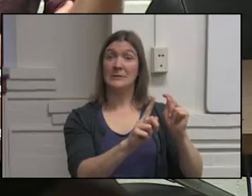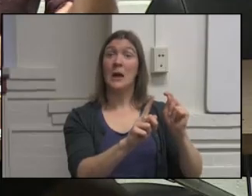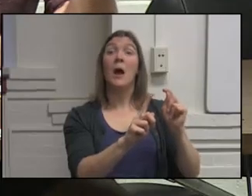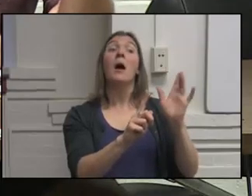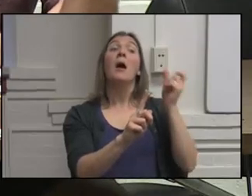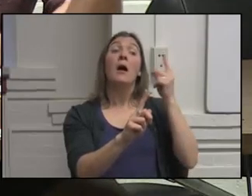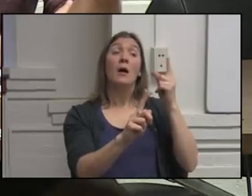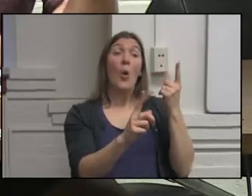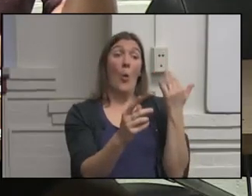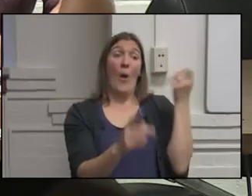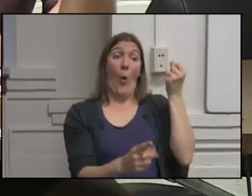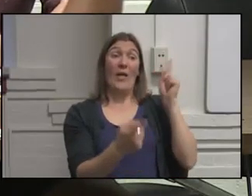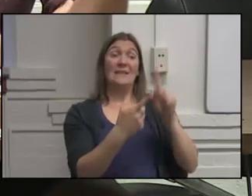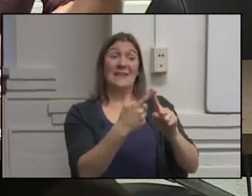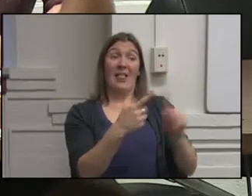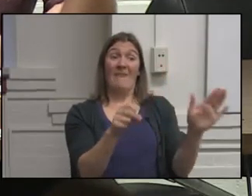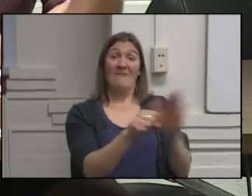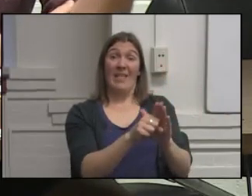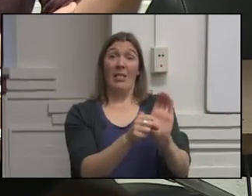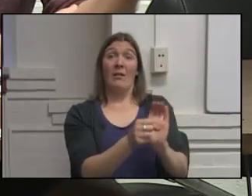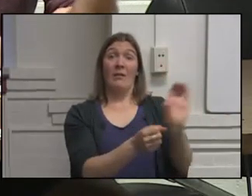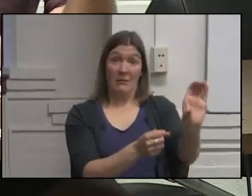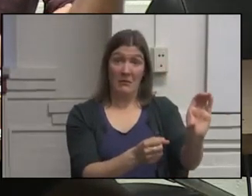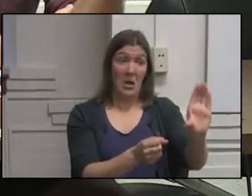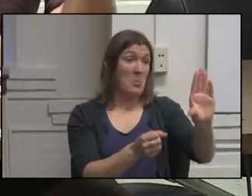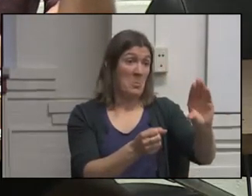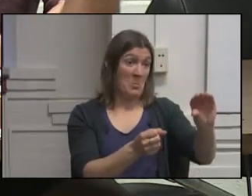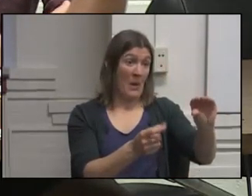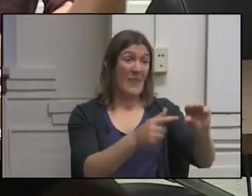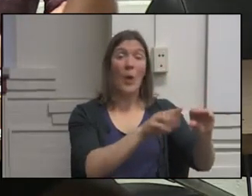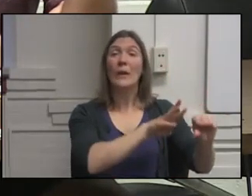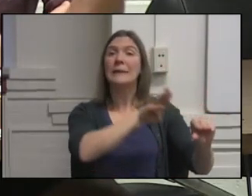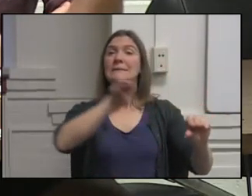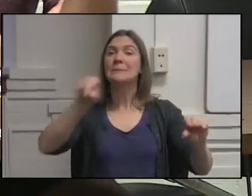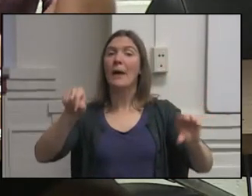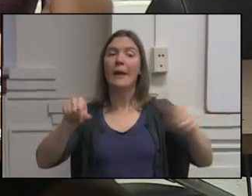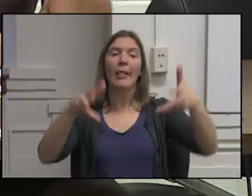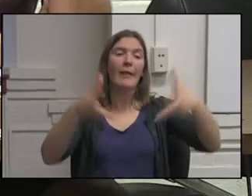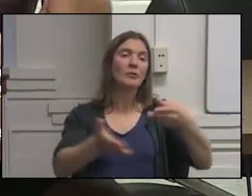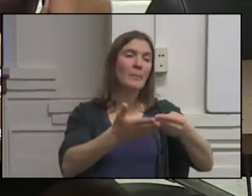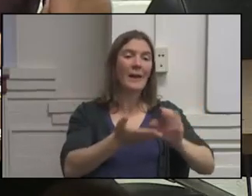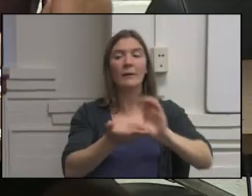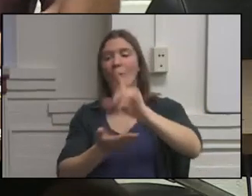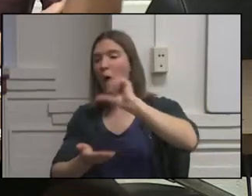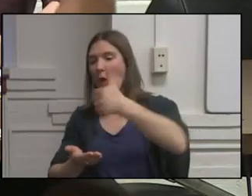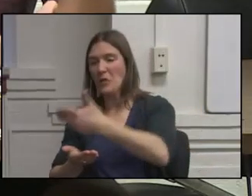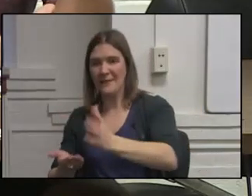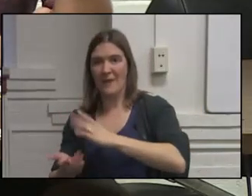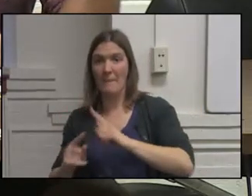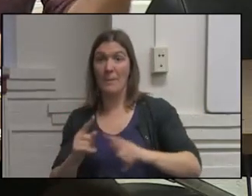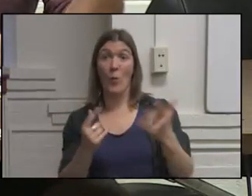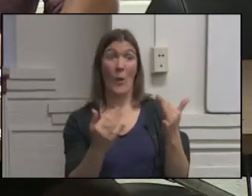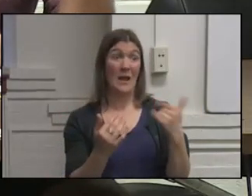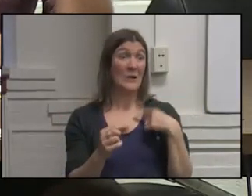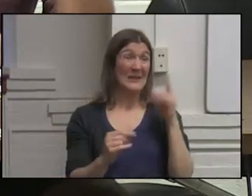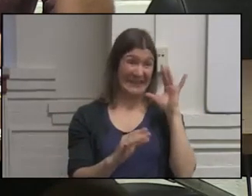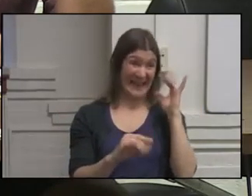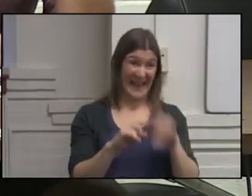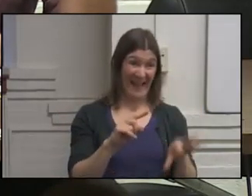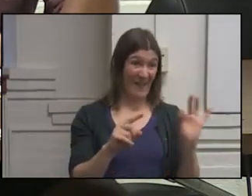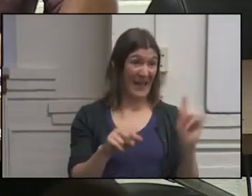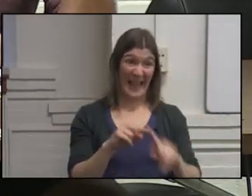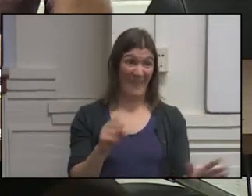the position is filled and we know there's money left over to spend on other energy and or sustainability things, or until we find out we can't find the